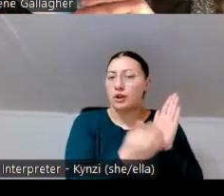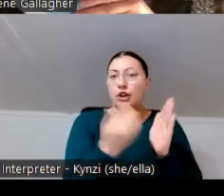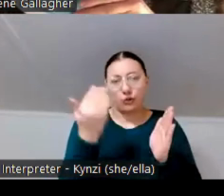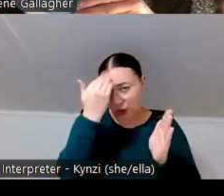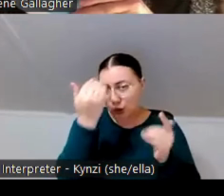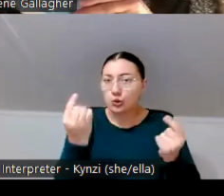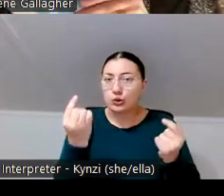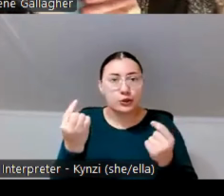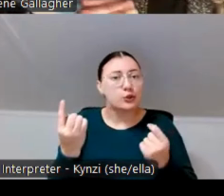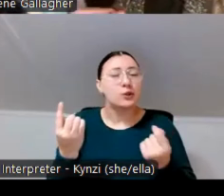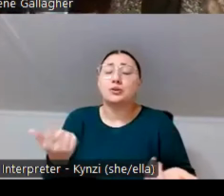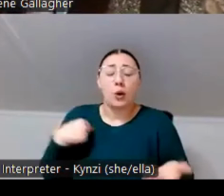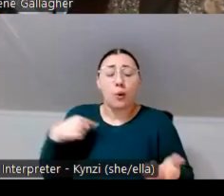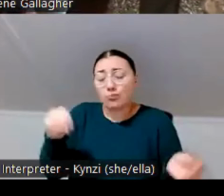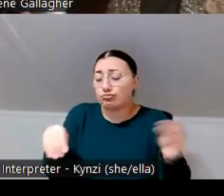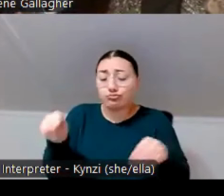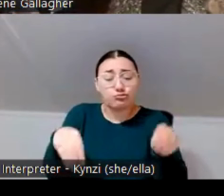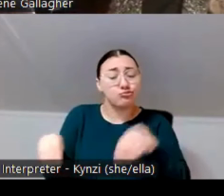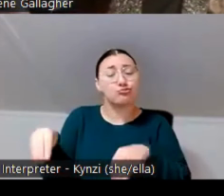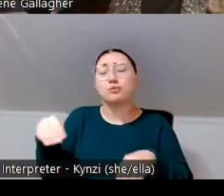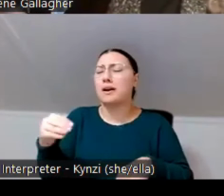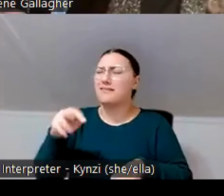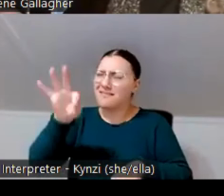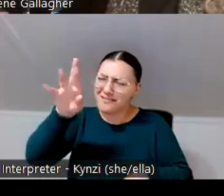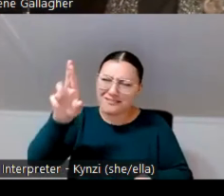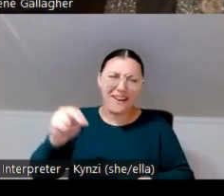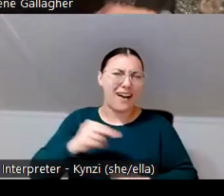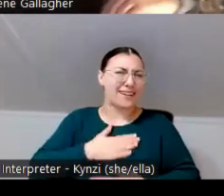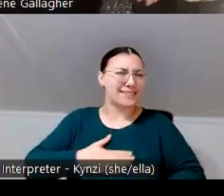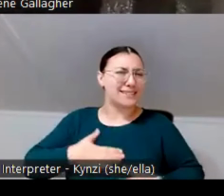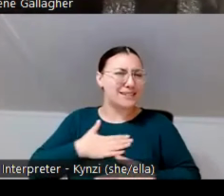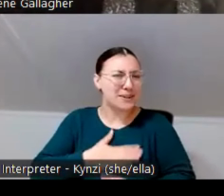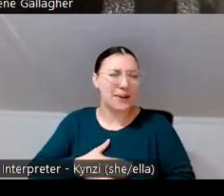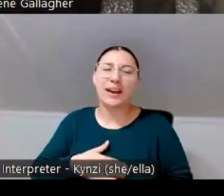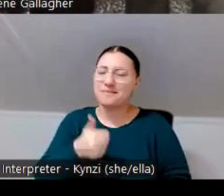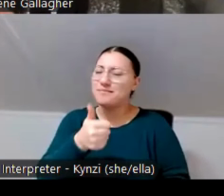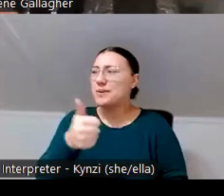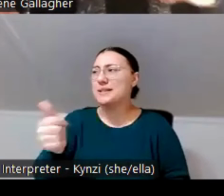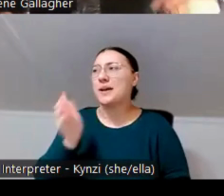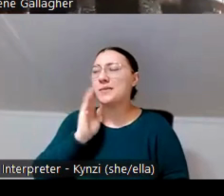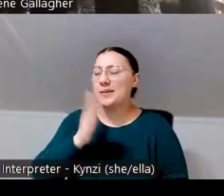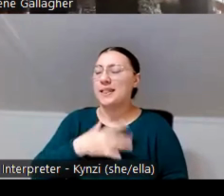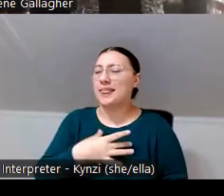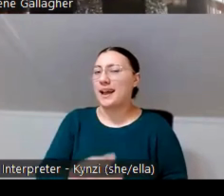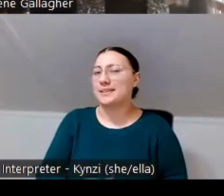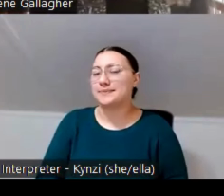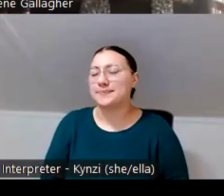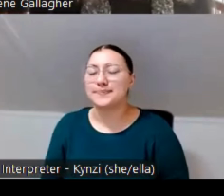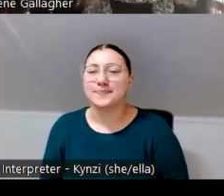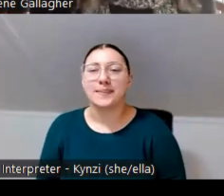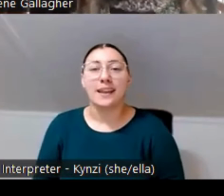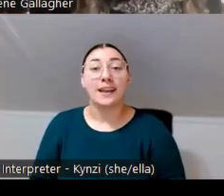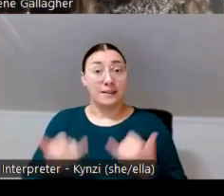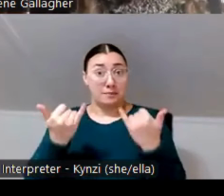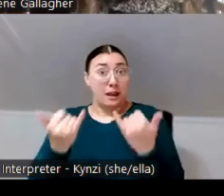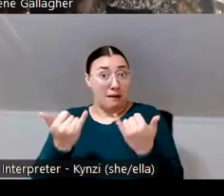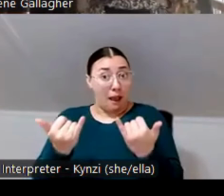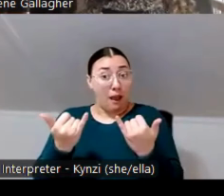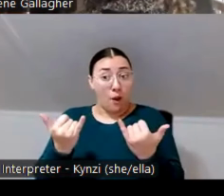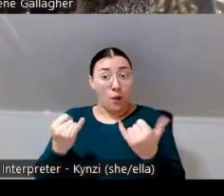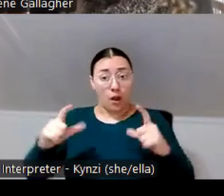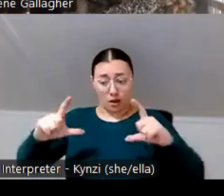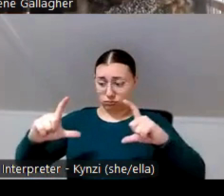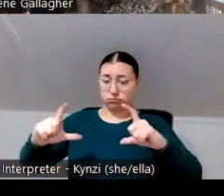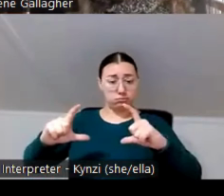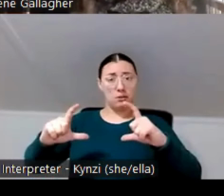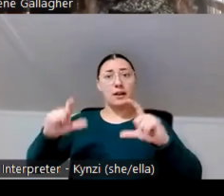glued it on. It was so fun. And so now I can use this tool and you can make it and use it